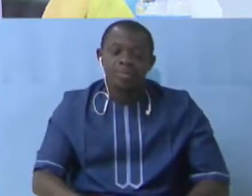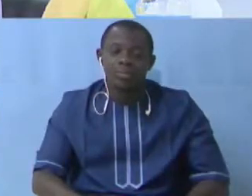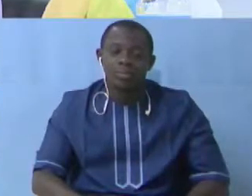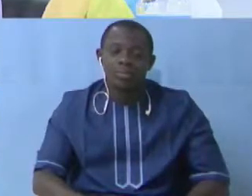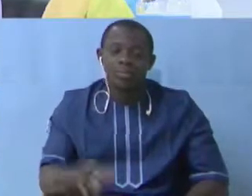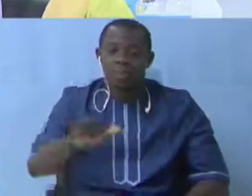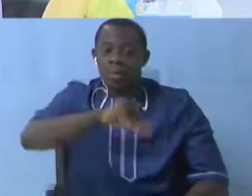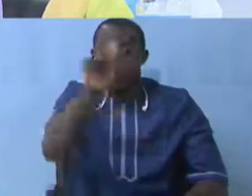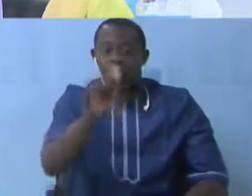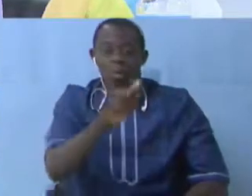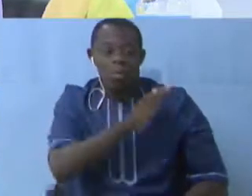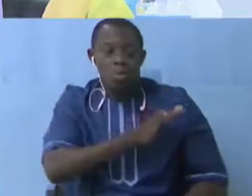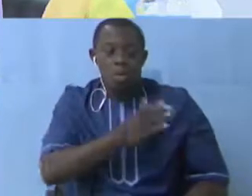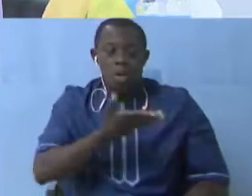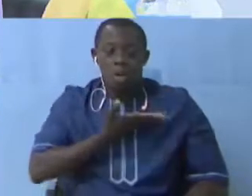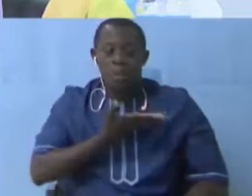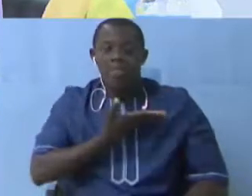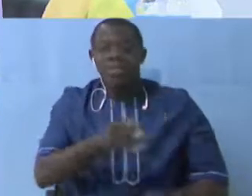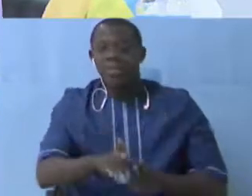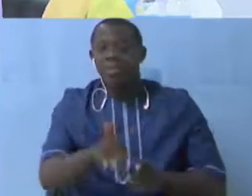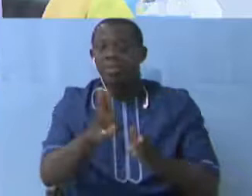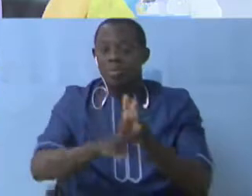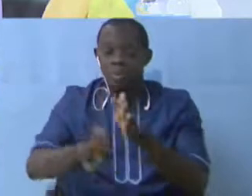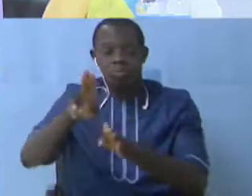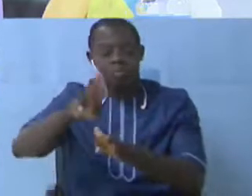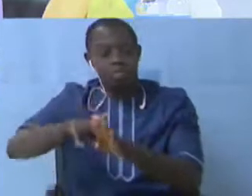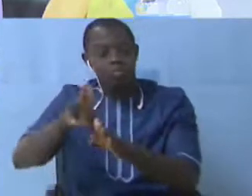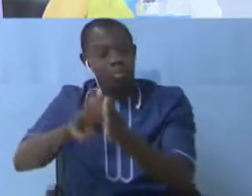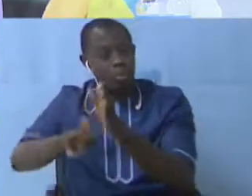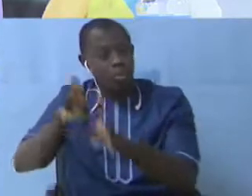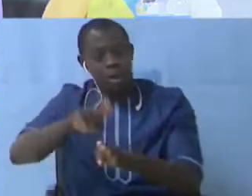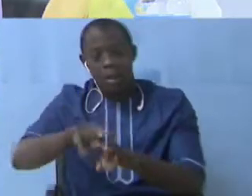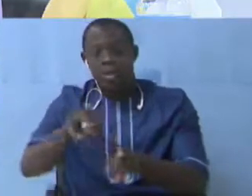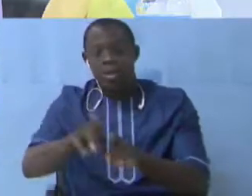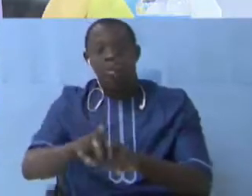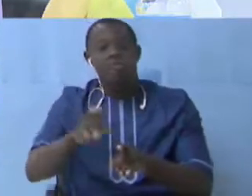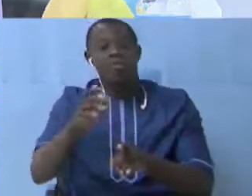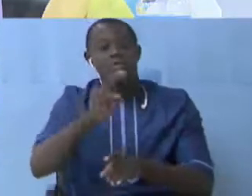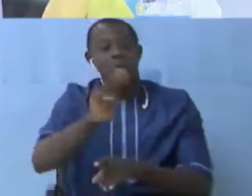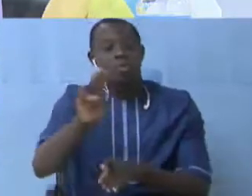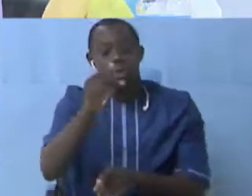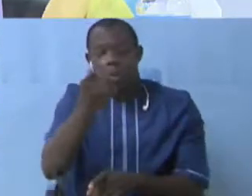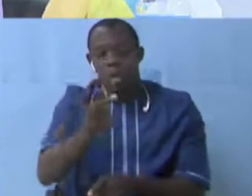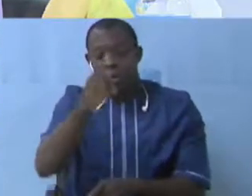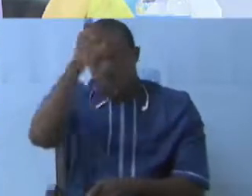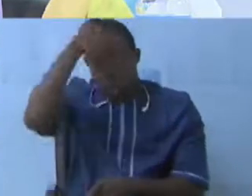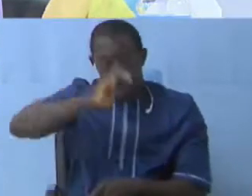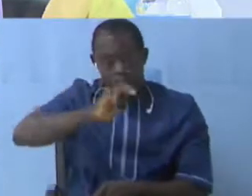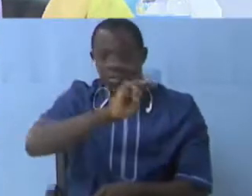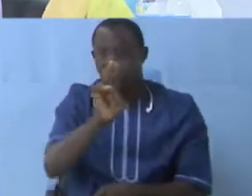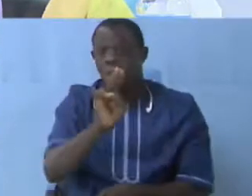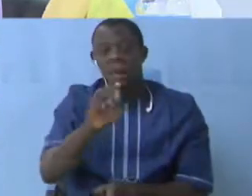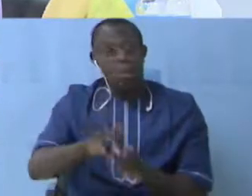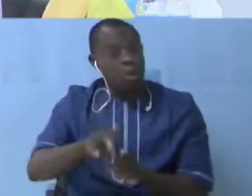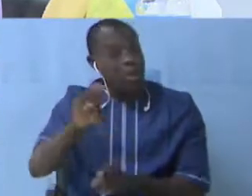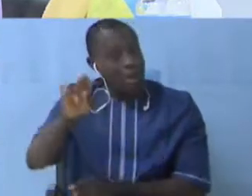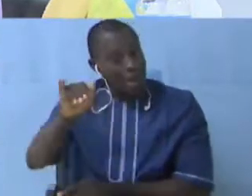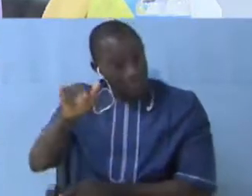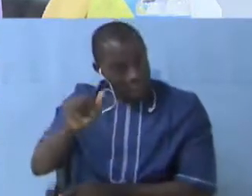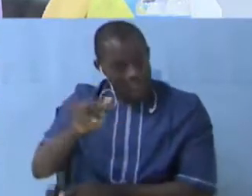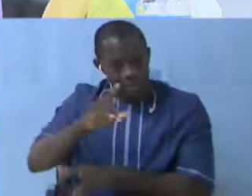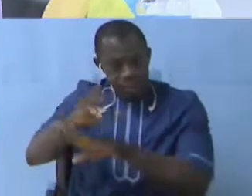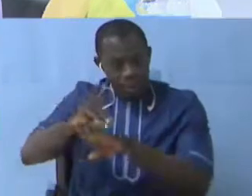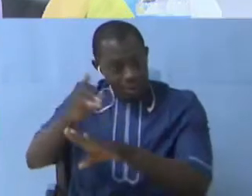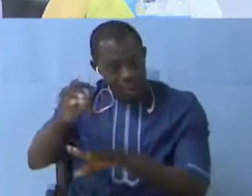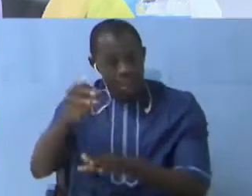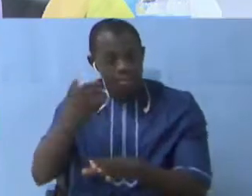also a lot of the report back and forward, not at the police per se, but also at the NIA. am na tamit nag report yoo xam